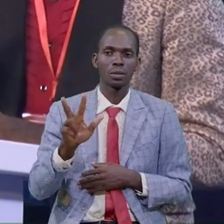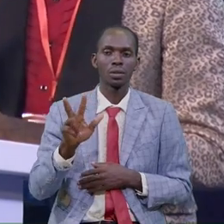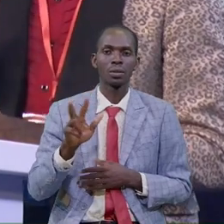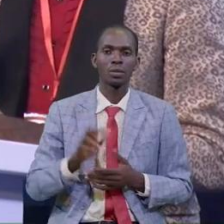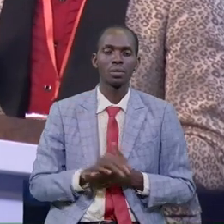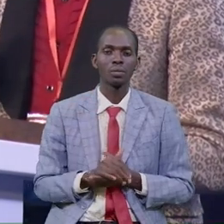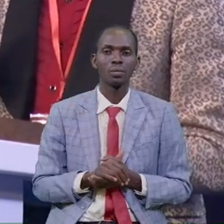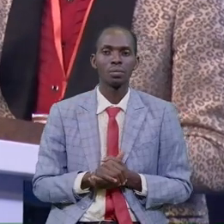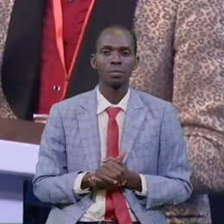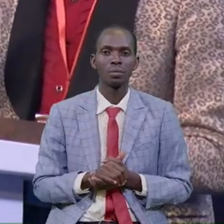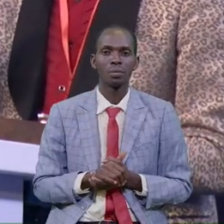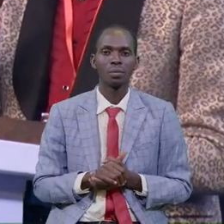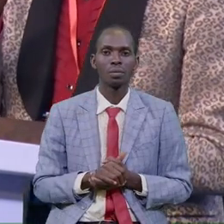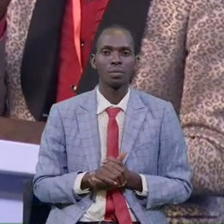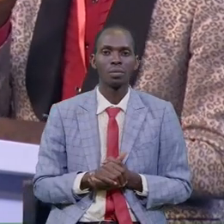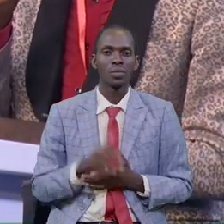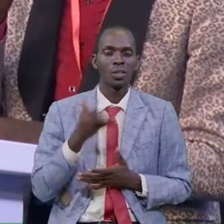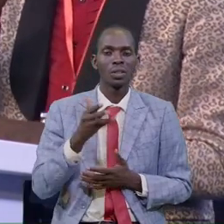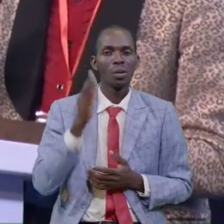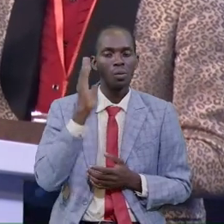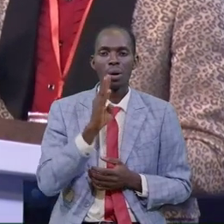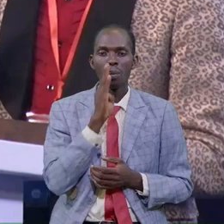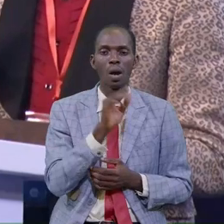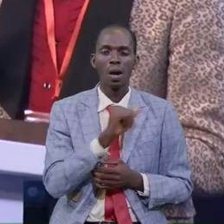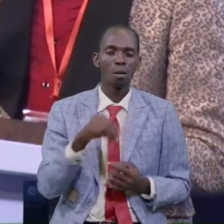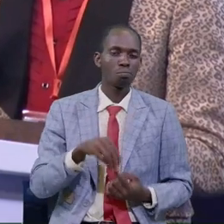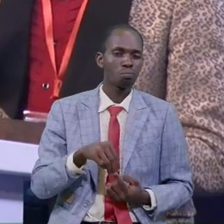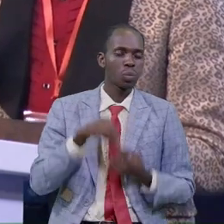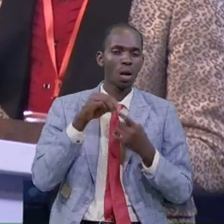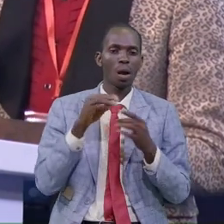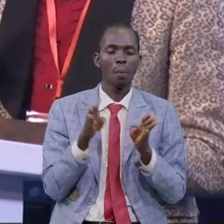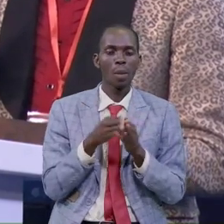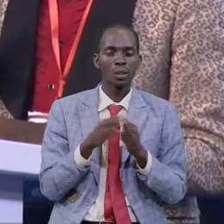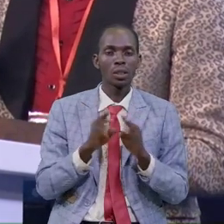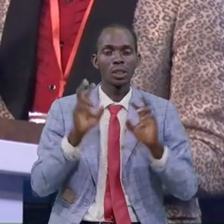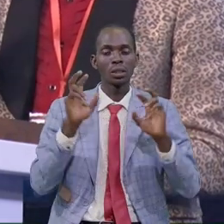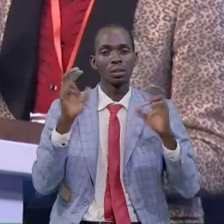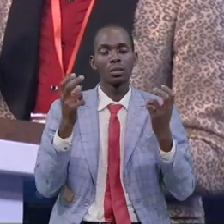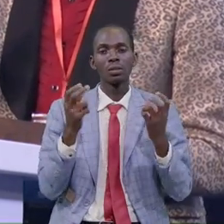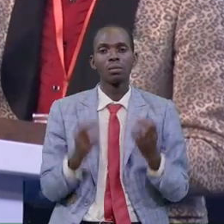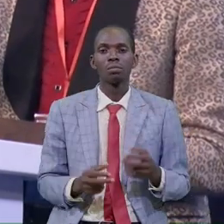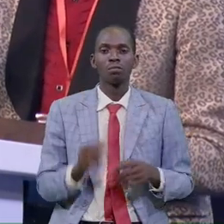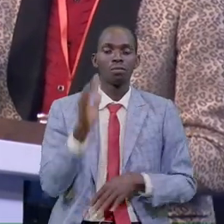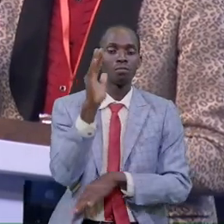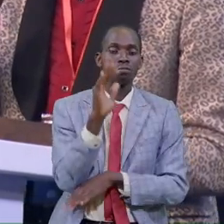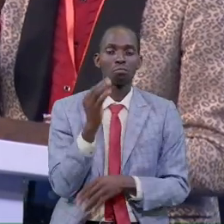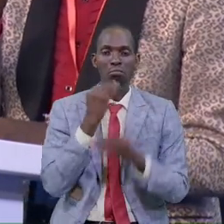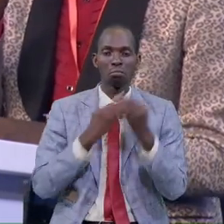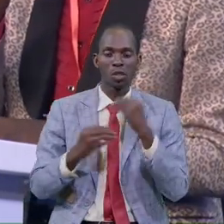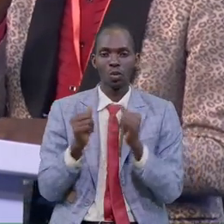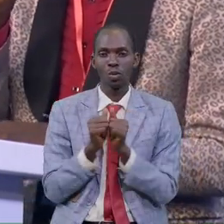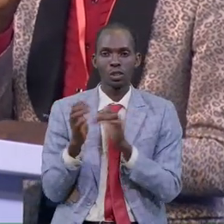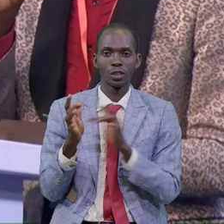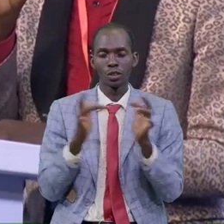There will be a special meeting, lunch hour with Jesus, for all those who gave their lives